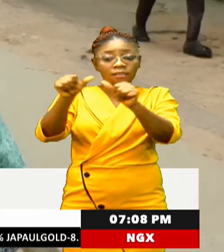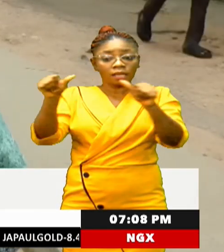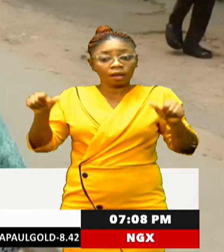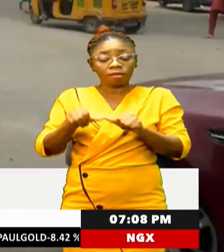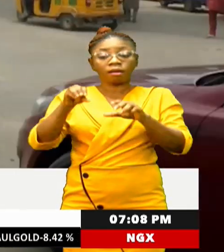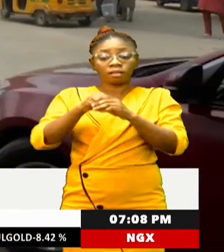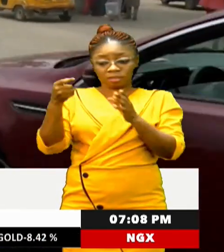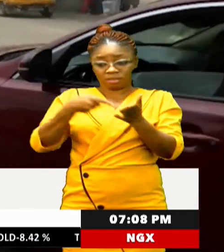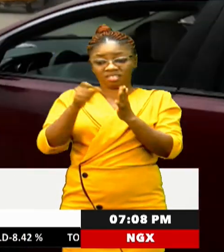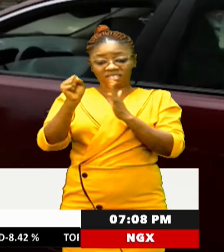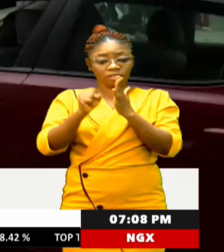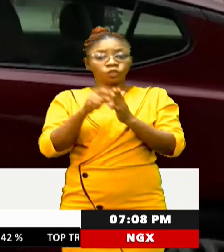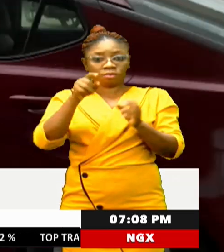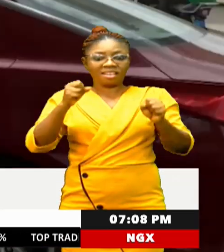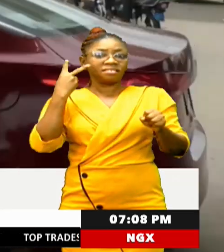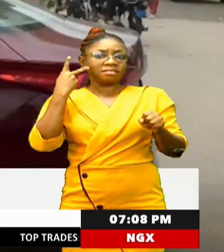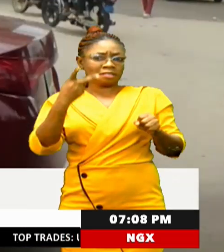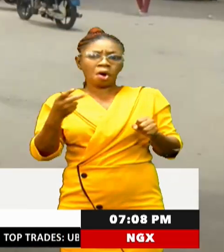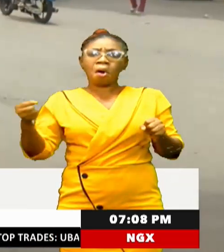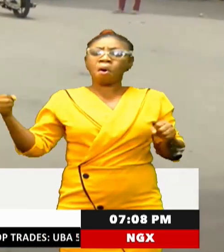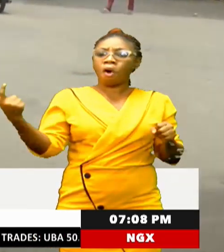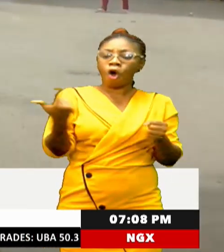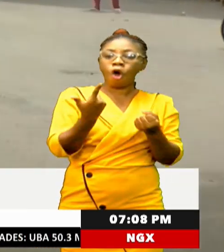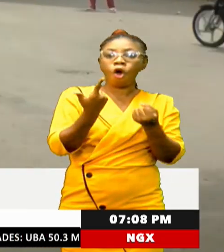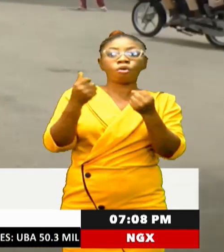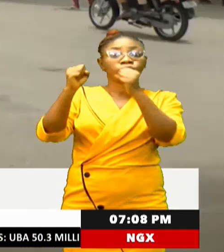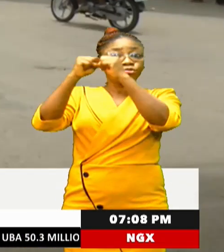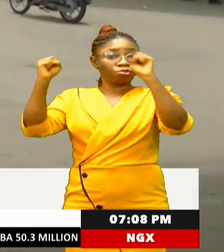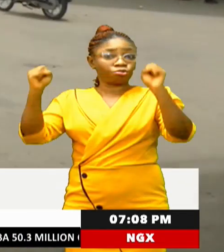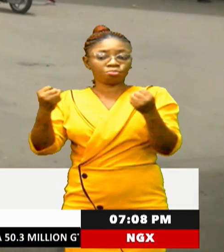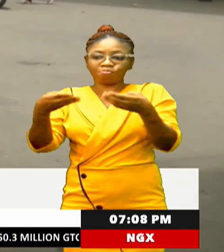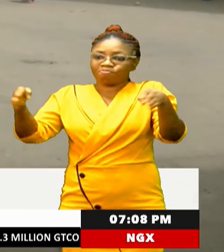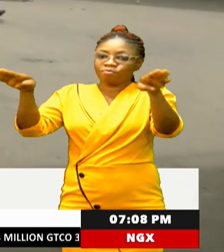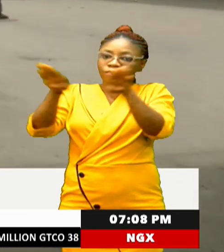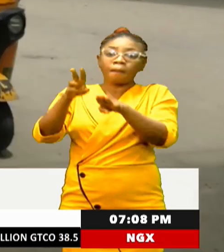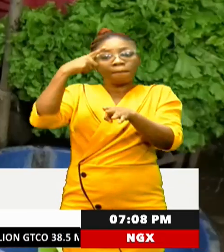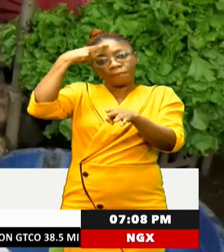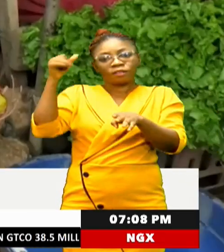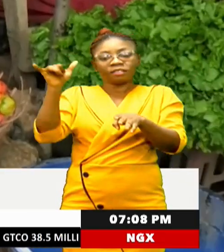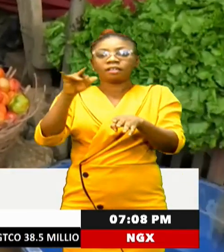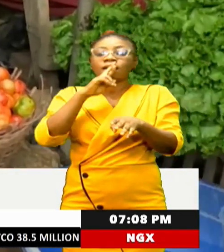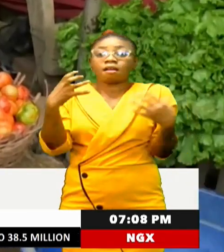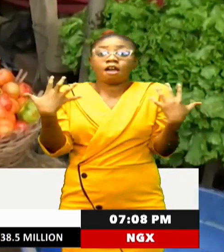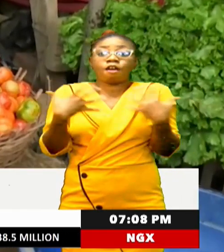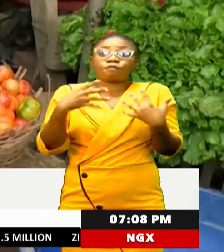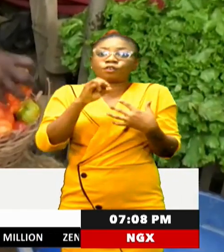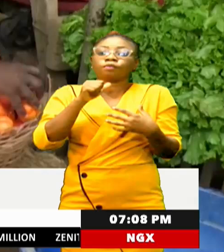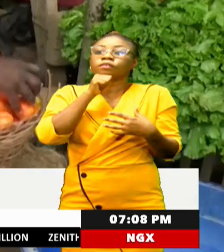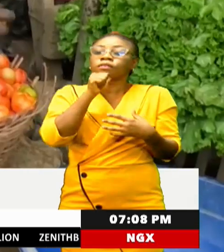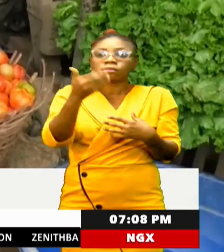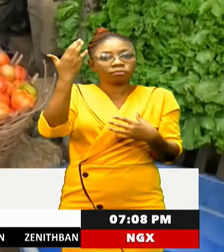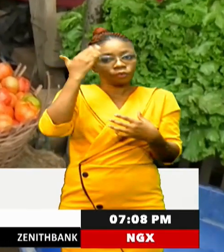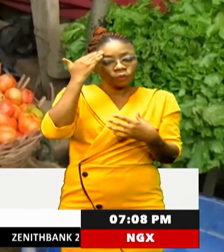as you can see, every shop is closed as they are afraid of the unknown. For now, the